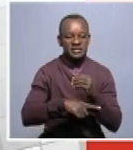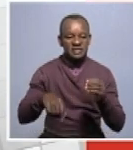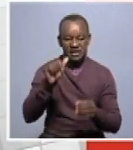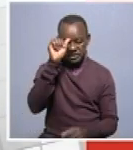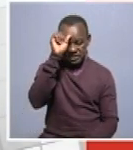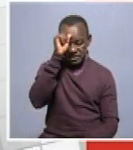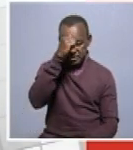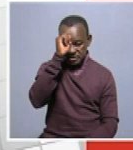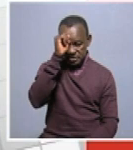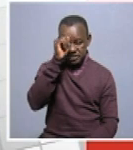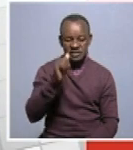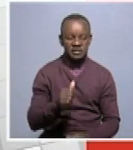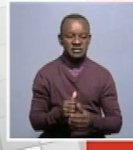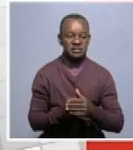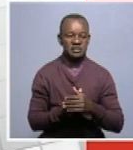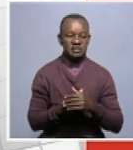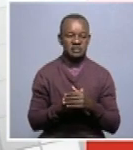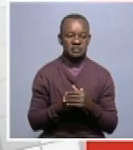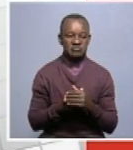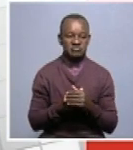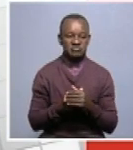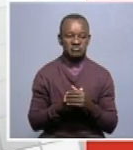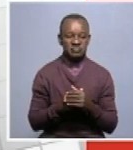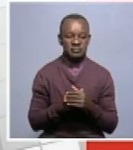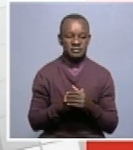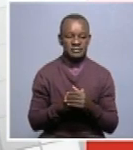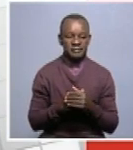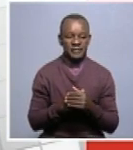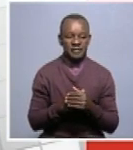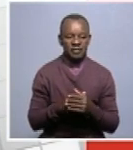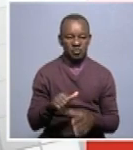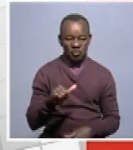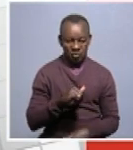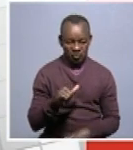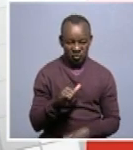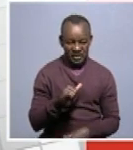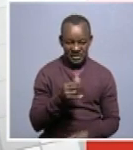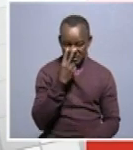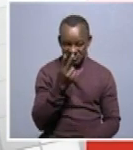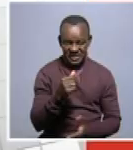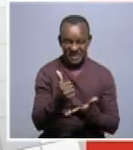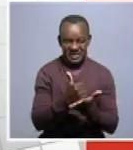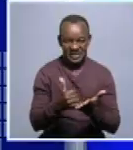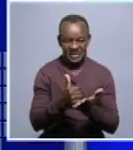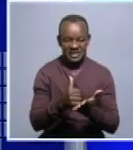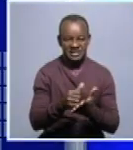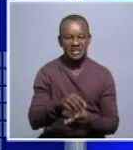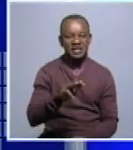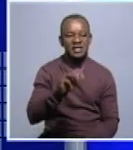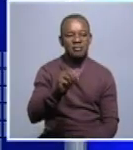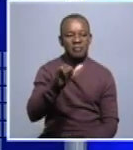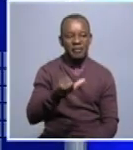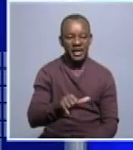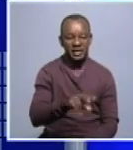by WHO just 3 months back in May 2021. Now, the Delta variant, which is the